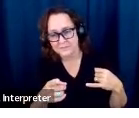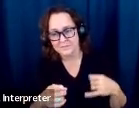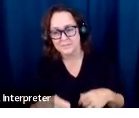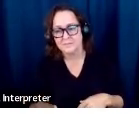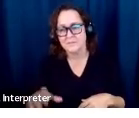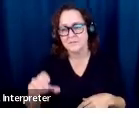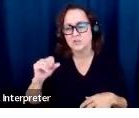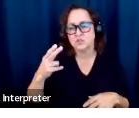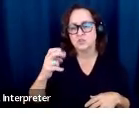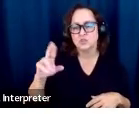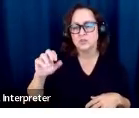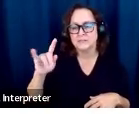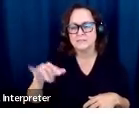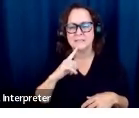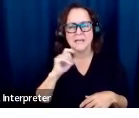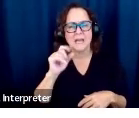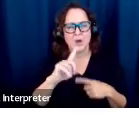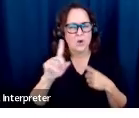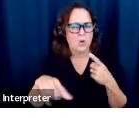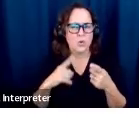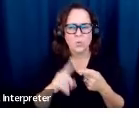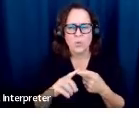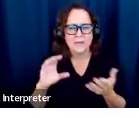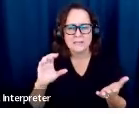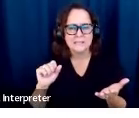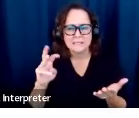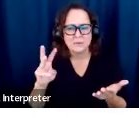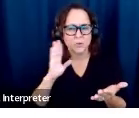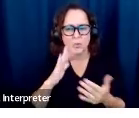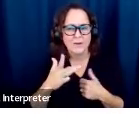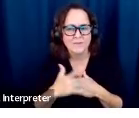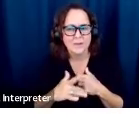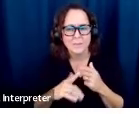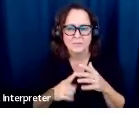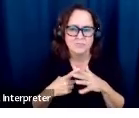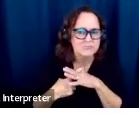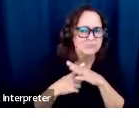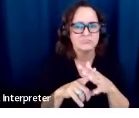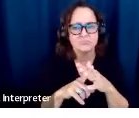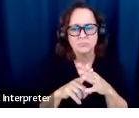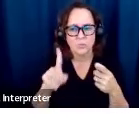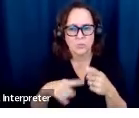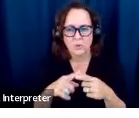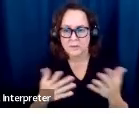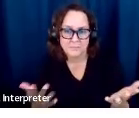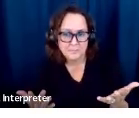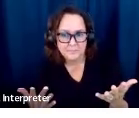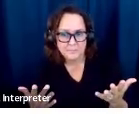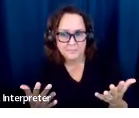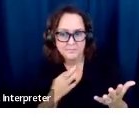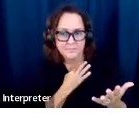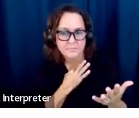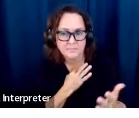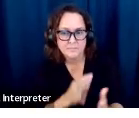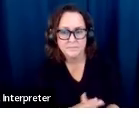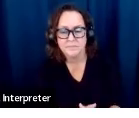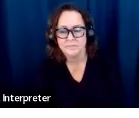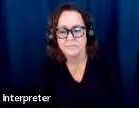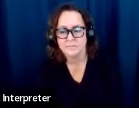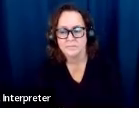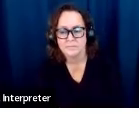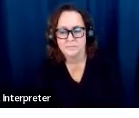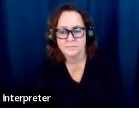Shiersty Stanton, just asking when the CSW will launch, basically when it'll become available for people.